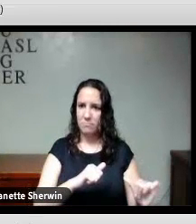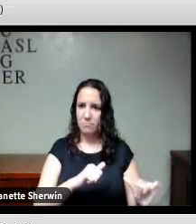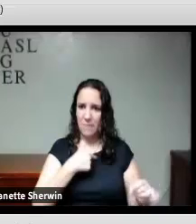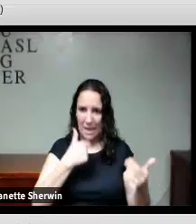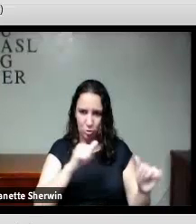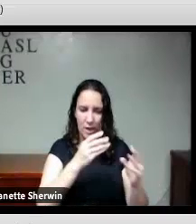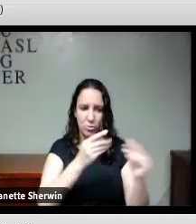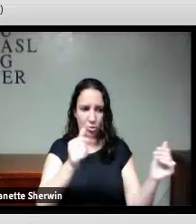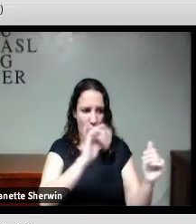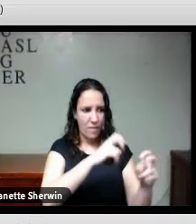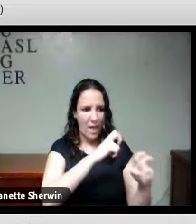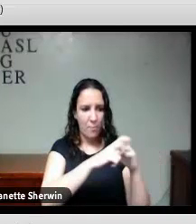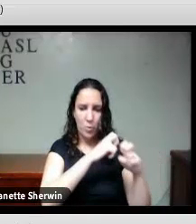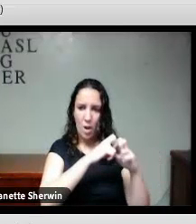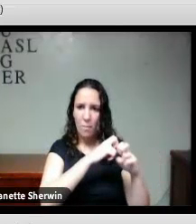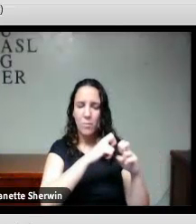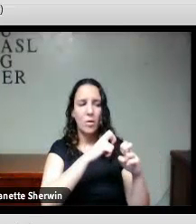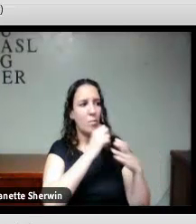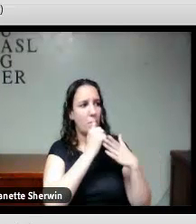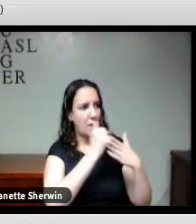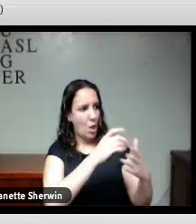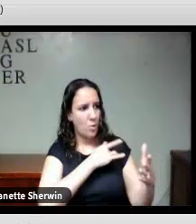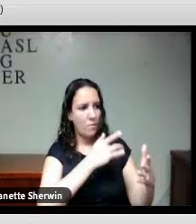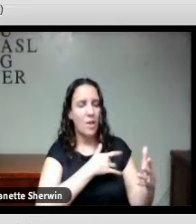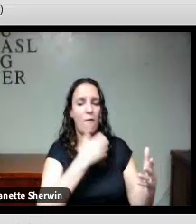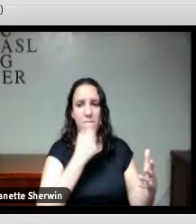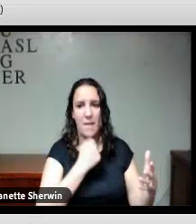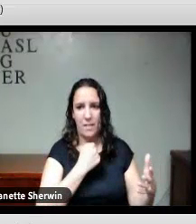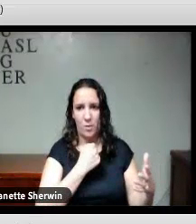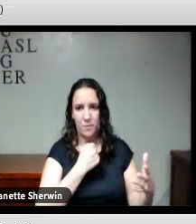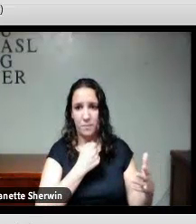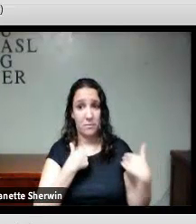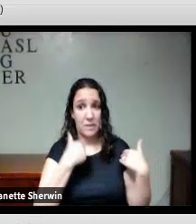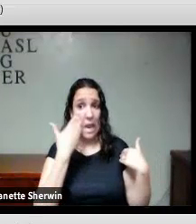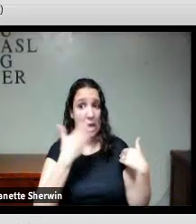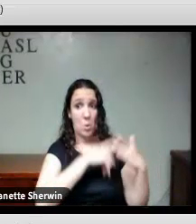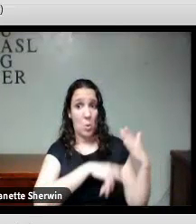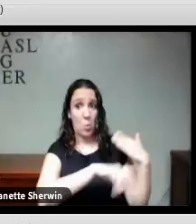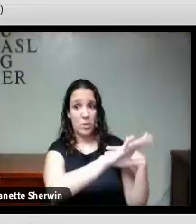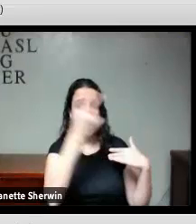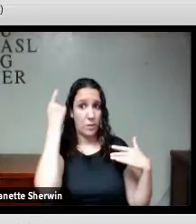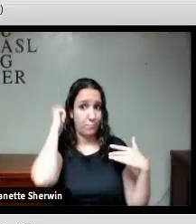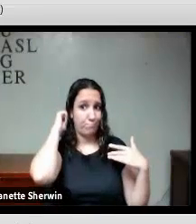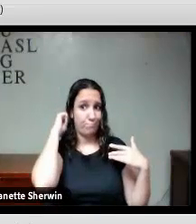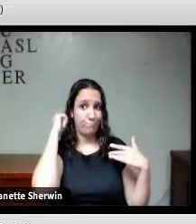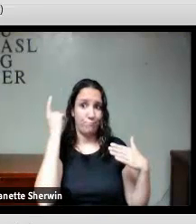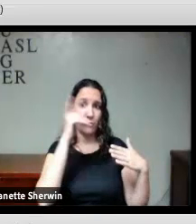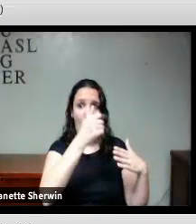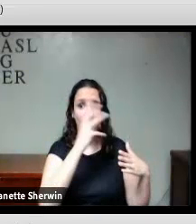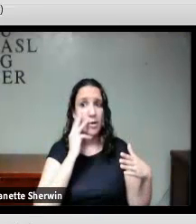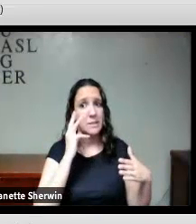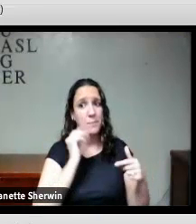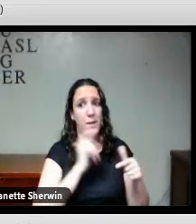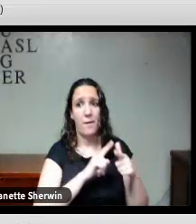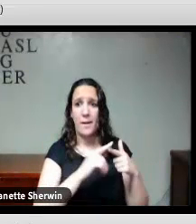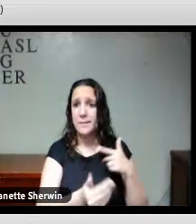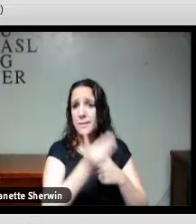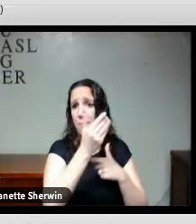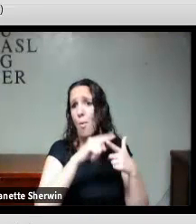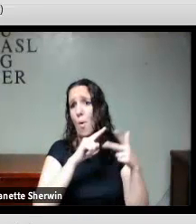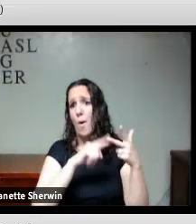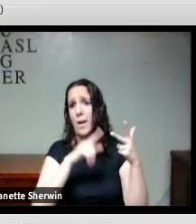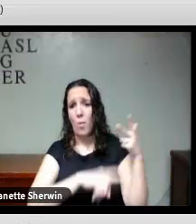situation and to make this person feel valued. You don't know what they're bringing into the library, what past experiences, what happened to them this morning, what they're going through in their